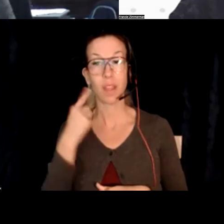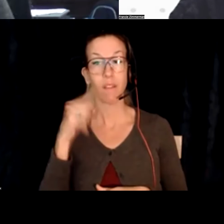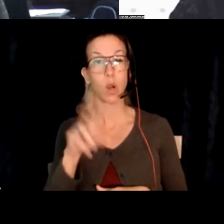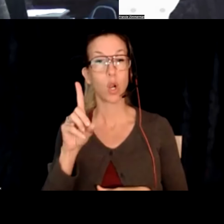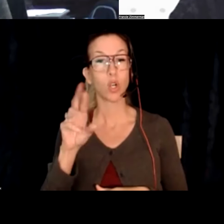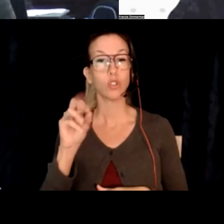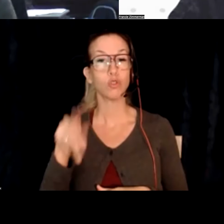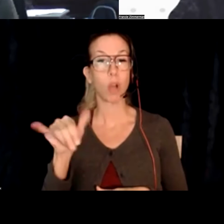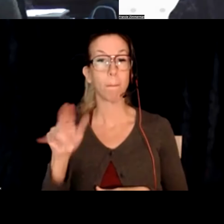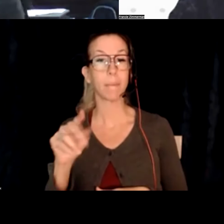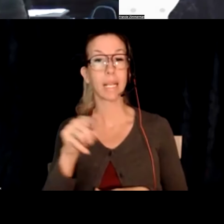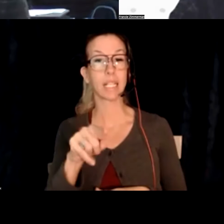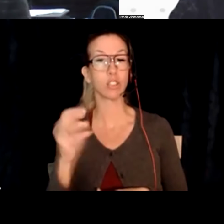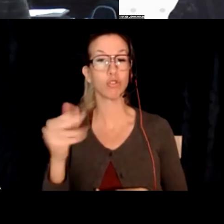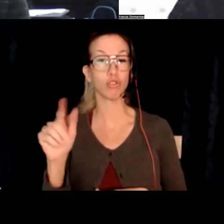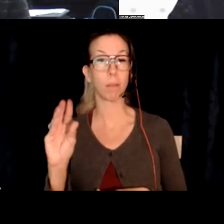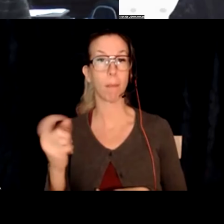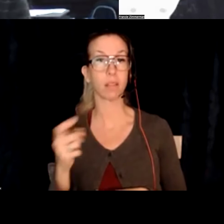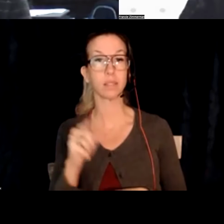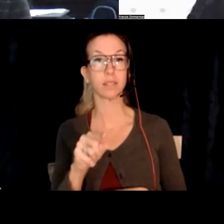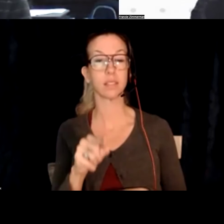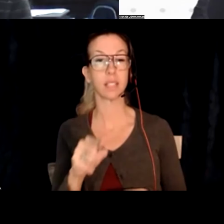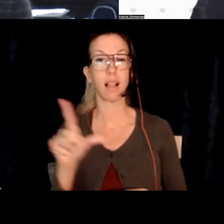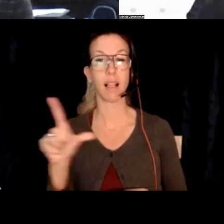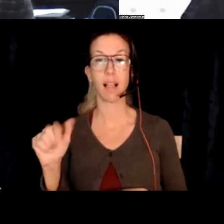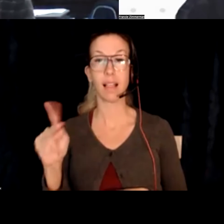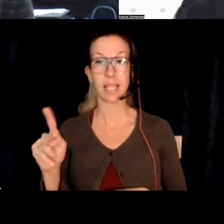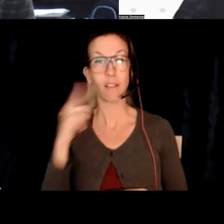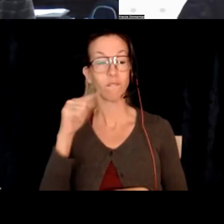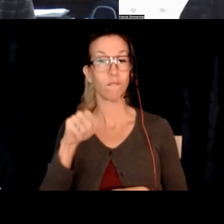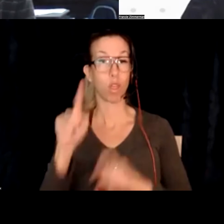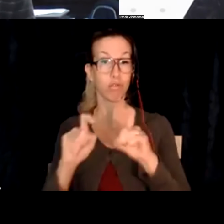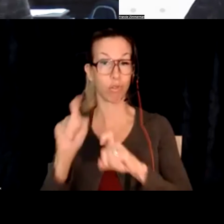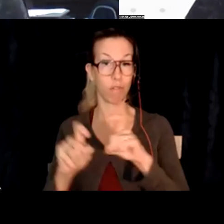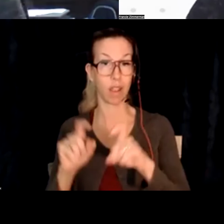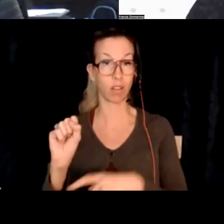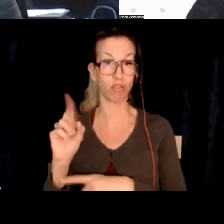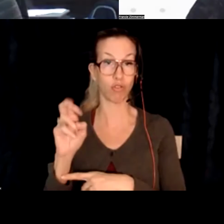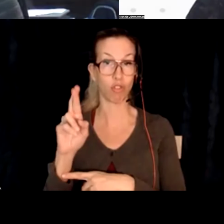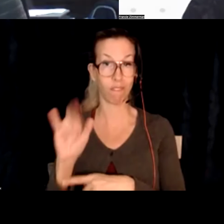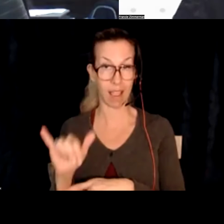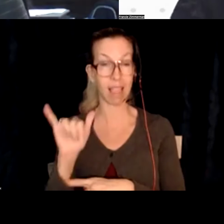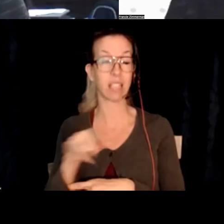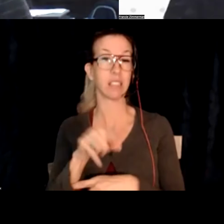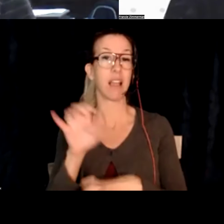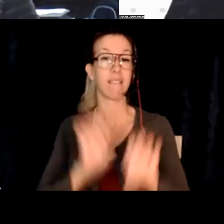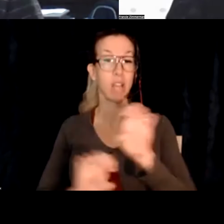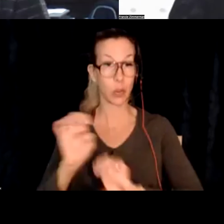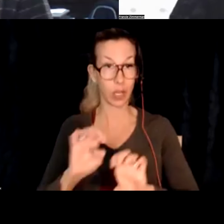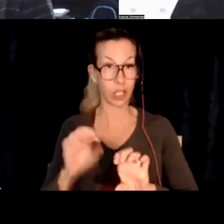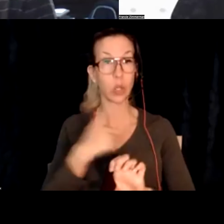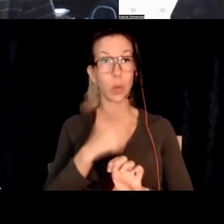the chat box a link for our survey. So that's our evaluation, which we'll share with